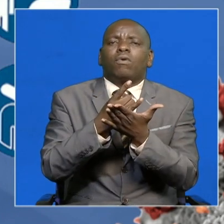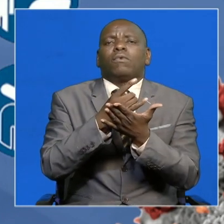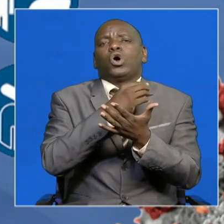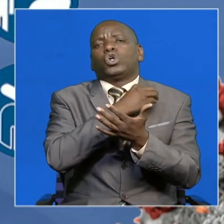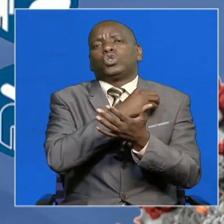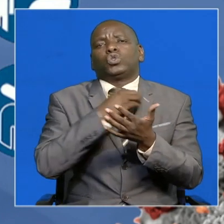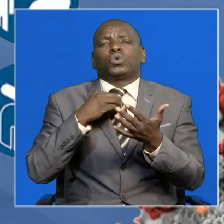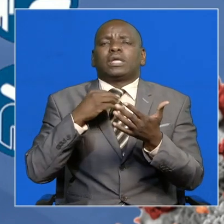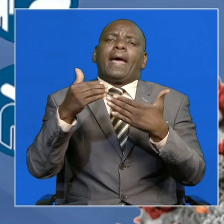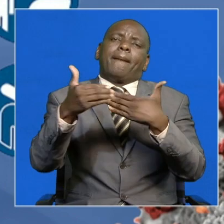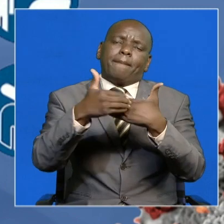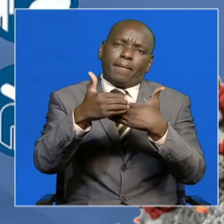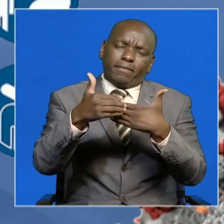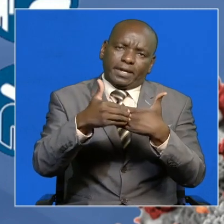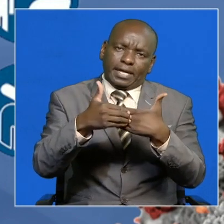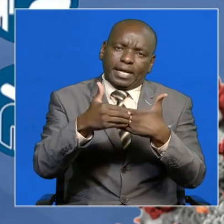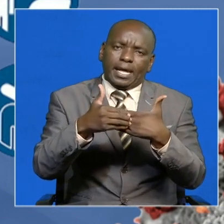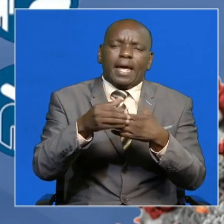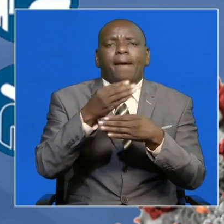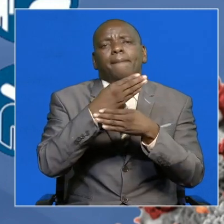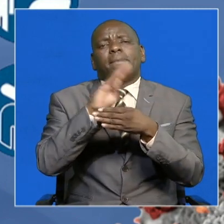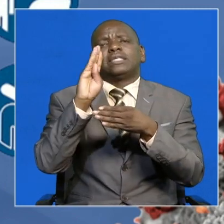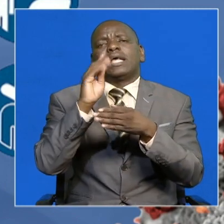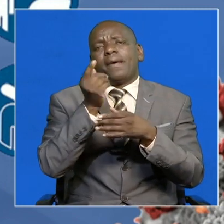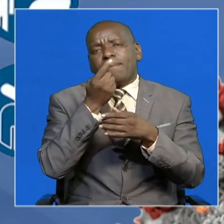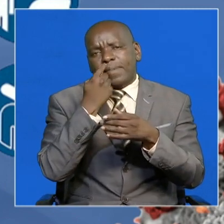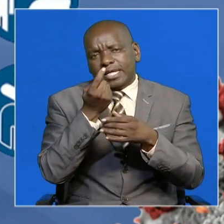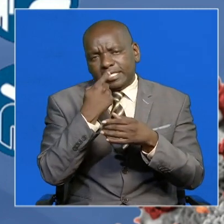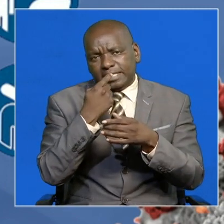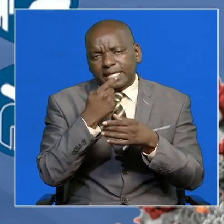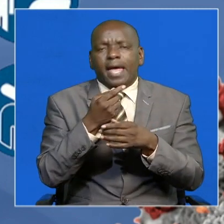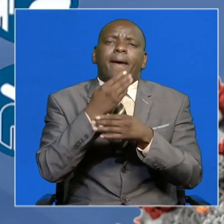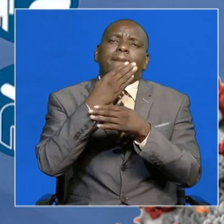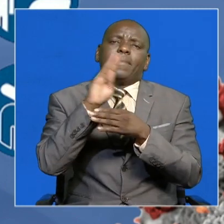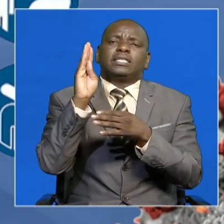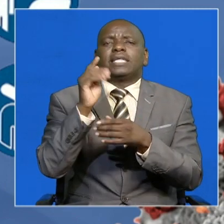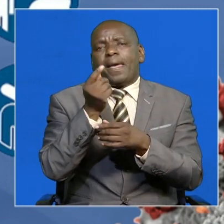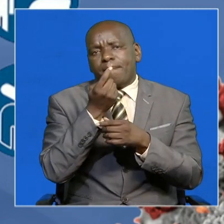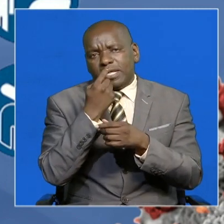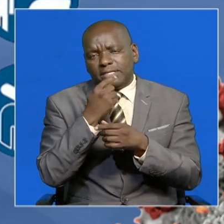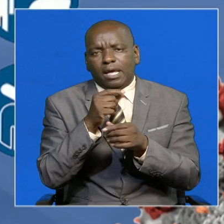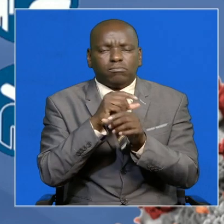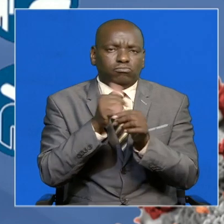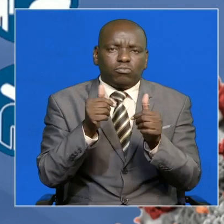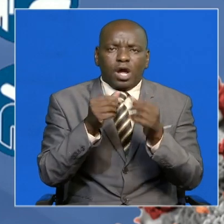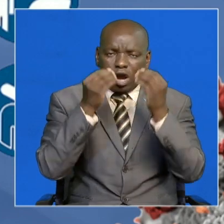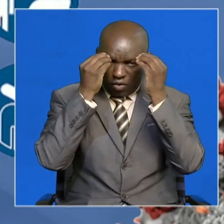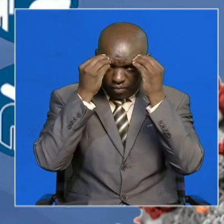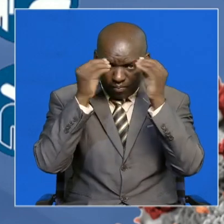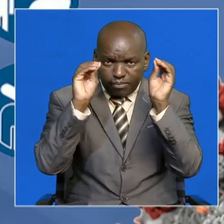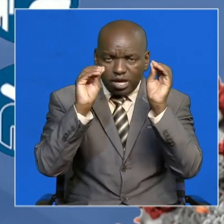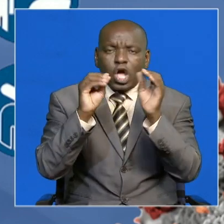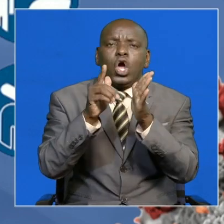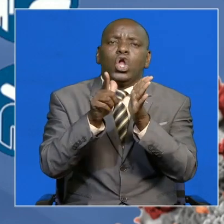Finally, prevention is the best medicine. It is the best medicine. Let us adhere